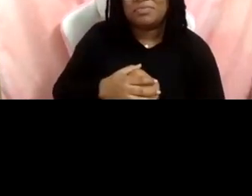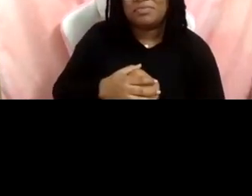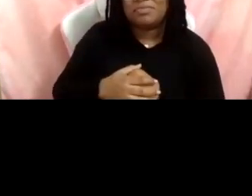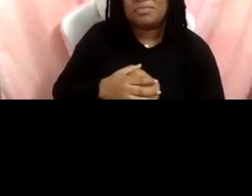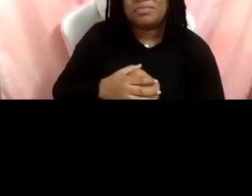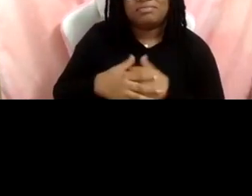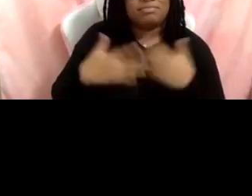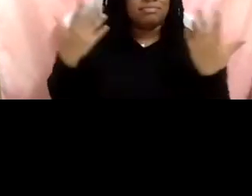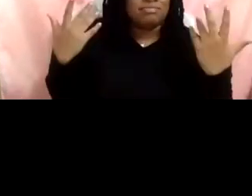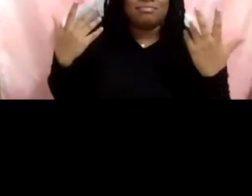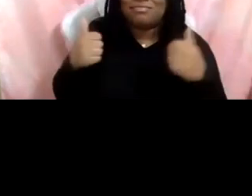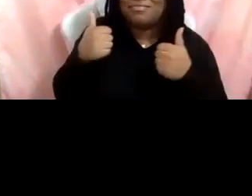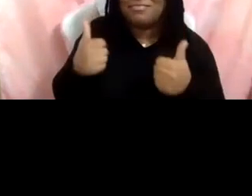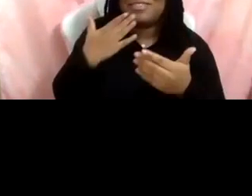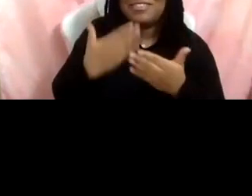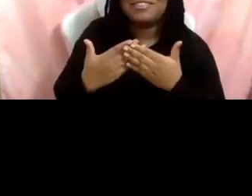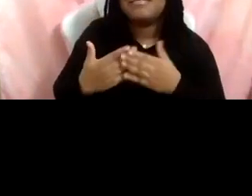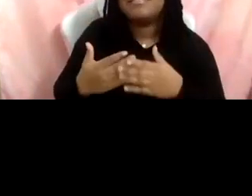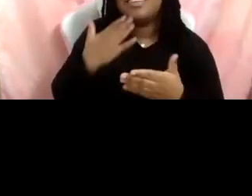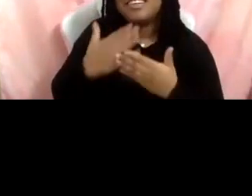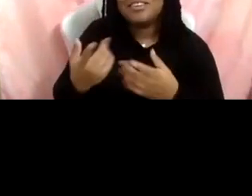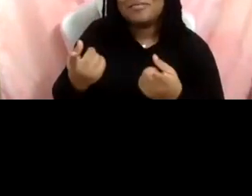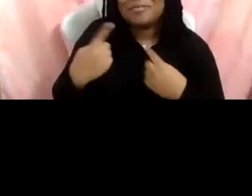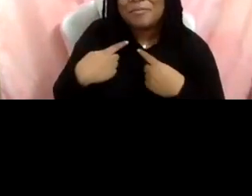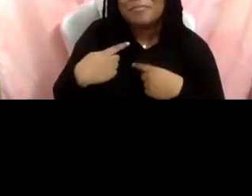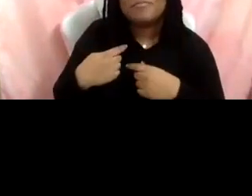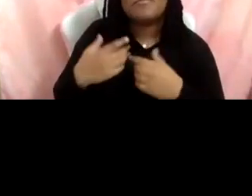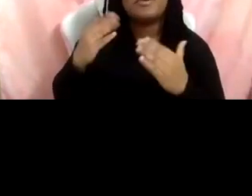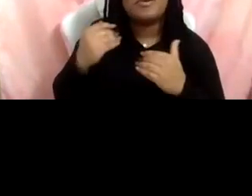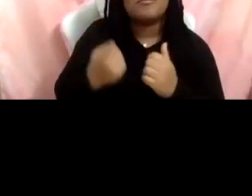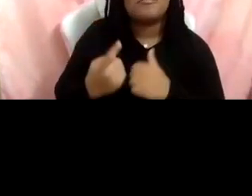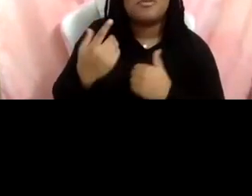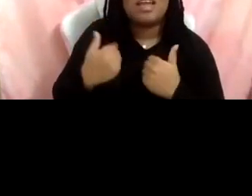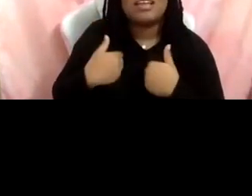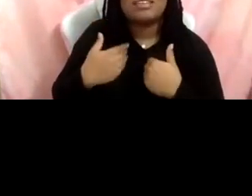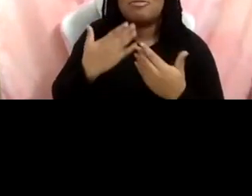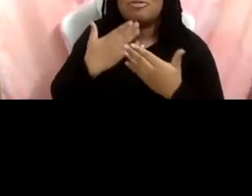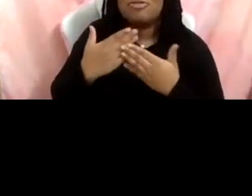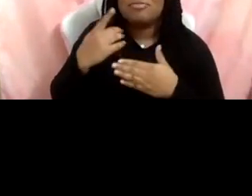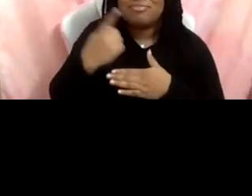Otherwise, we are good to go. Thank you so much for joining us, everyone. Hope everyone has a great rest of their day.